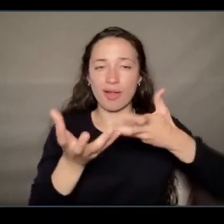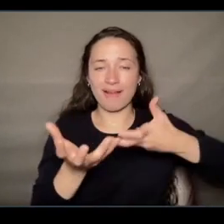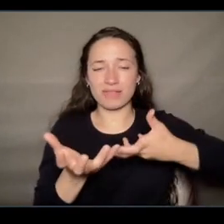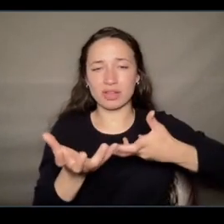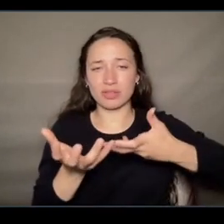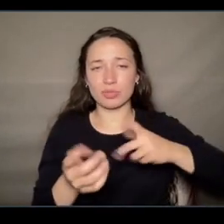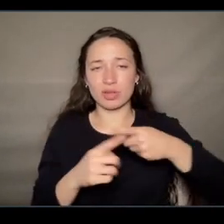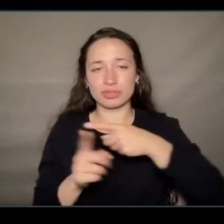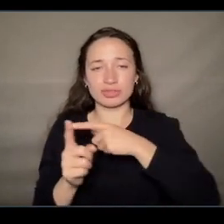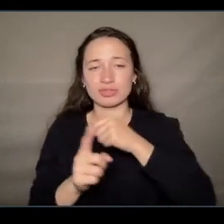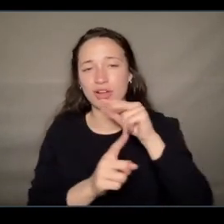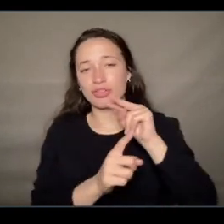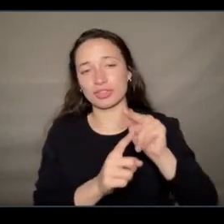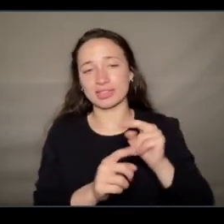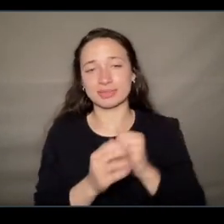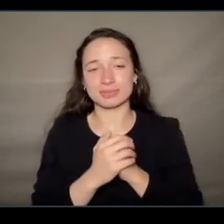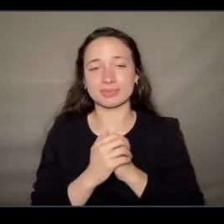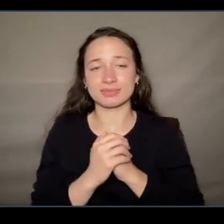not looking.